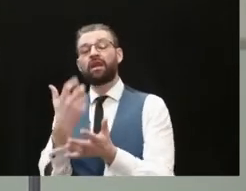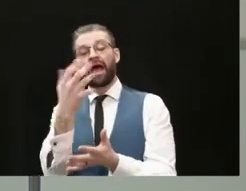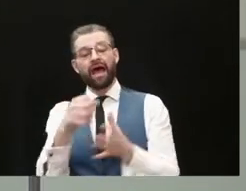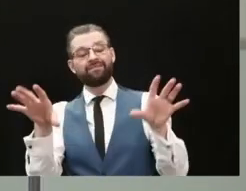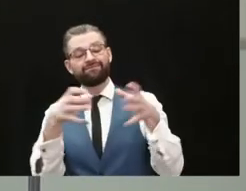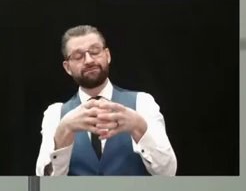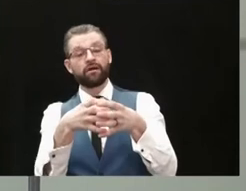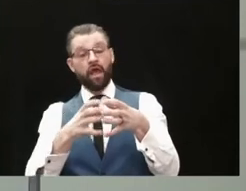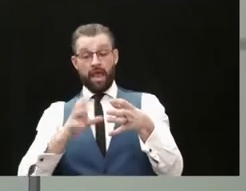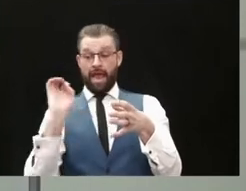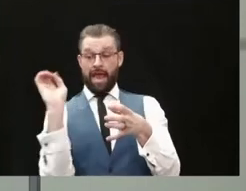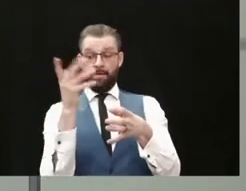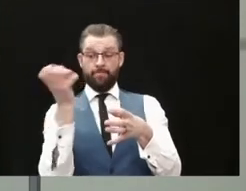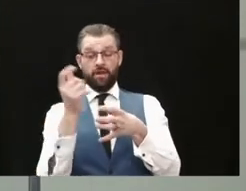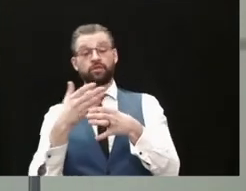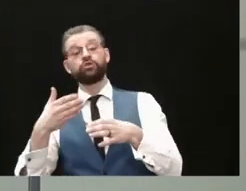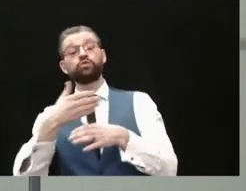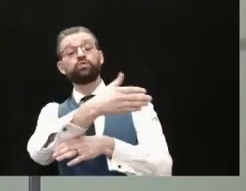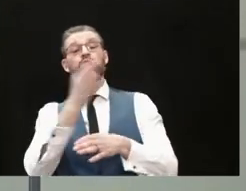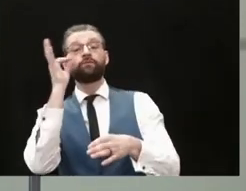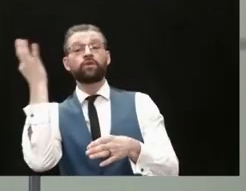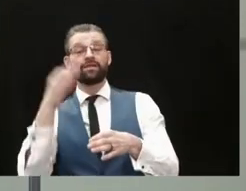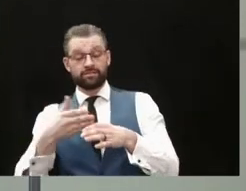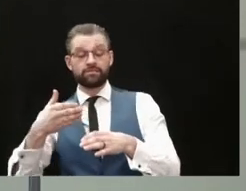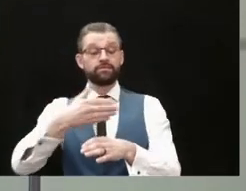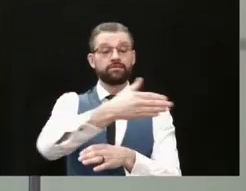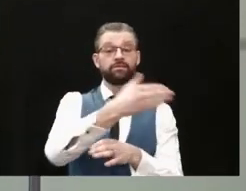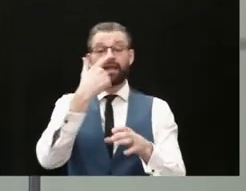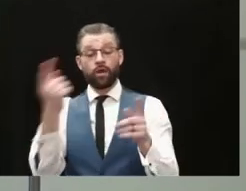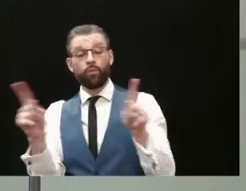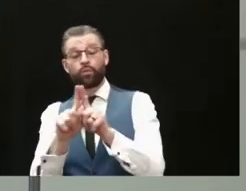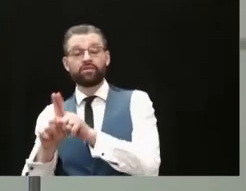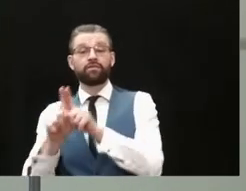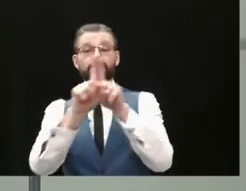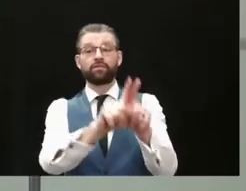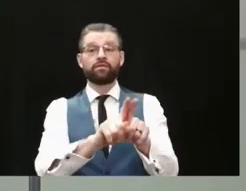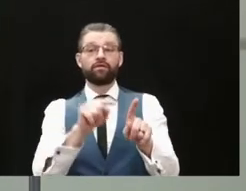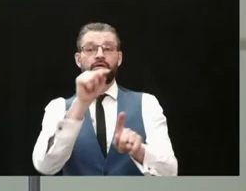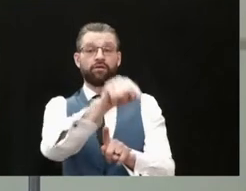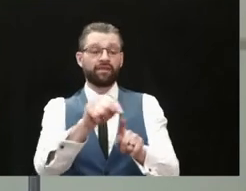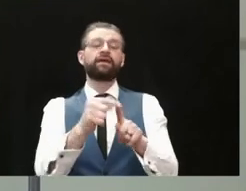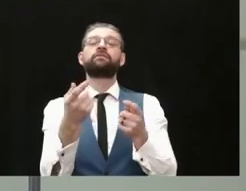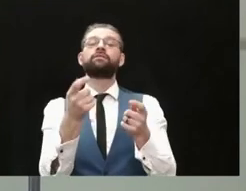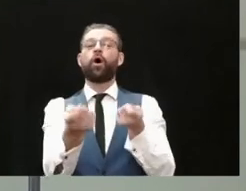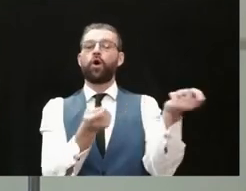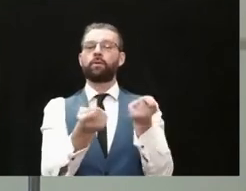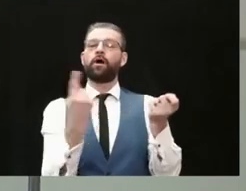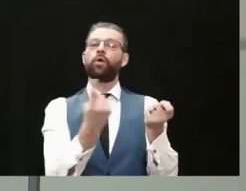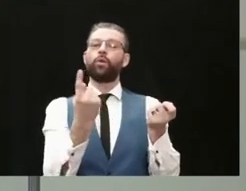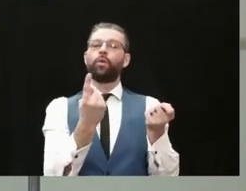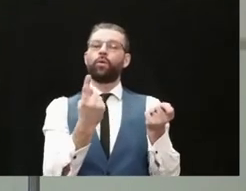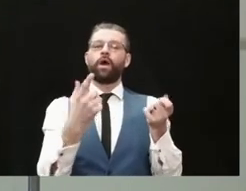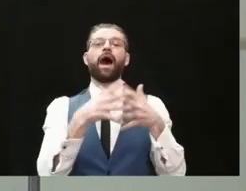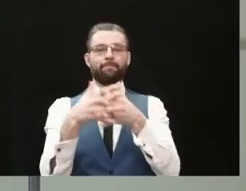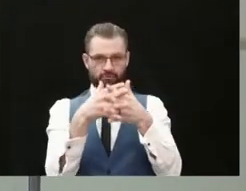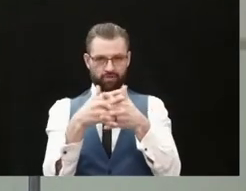wounded French soldiers which was going to Pilsen, and we could go with them to Pilsen. Pilsen was occupied by the Americans, and the Americans